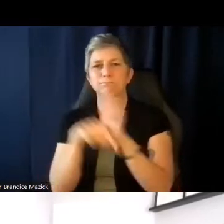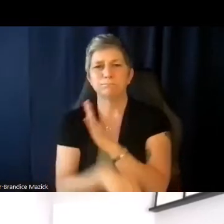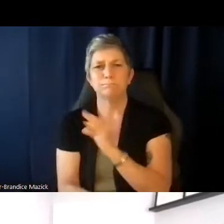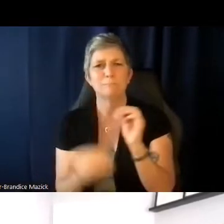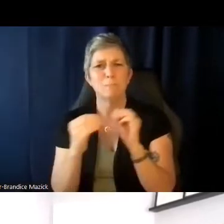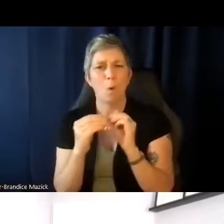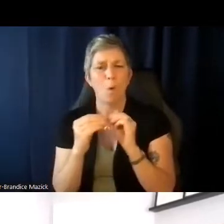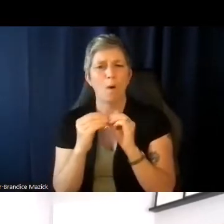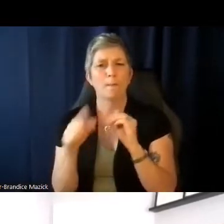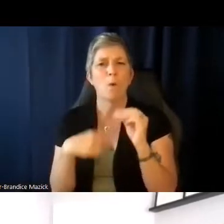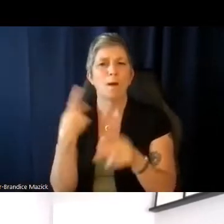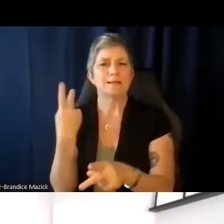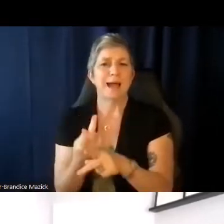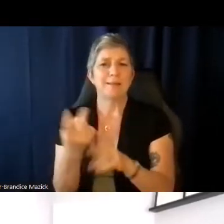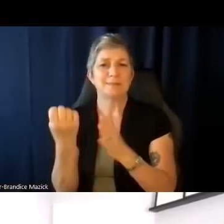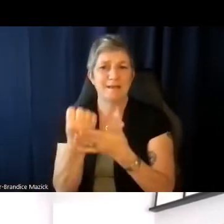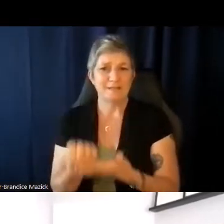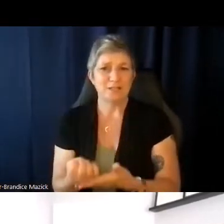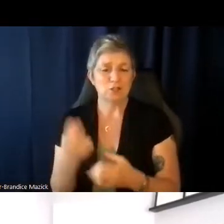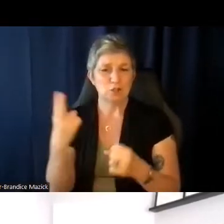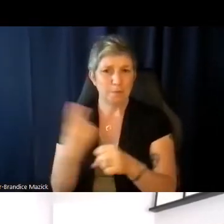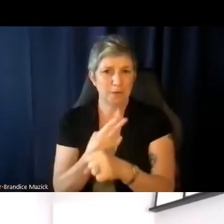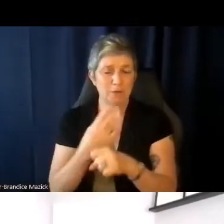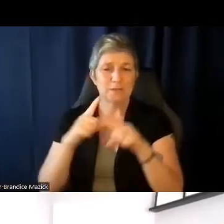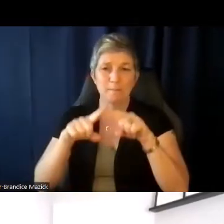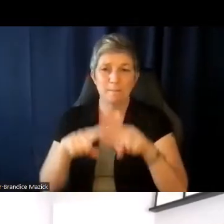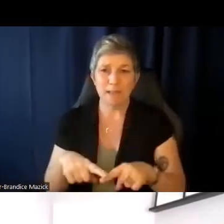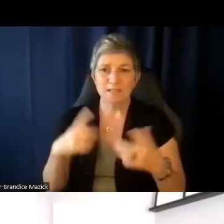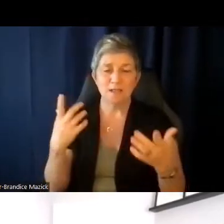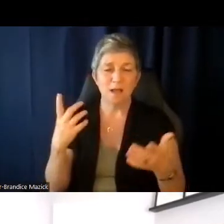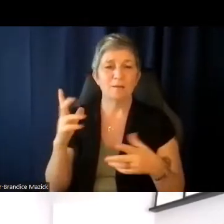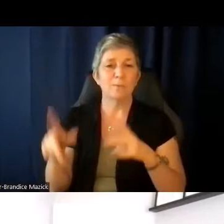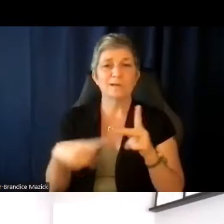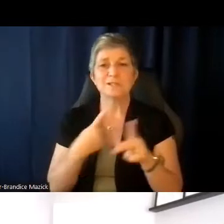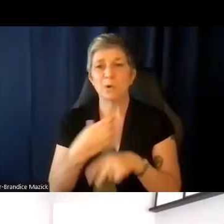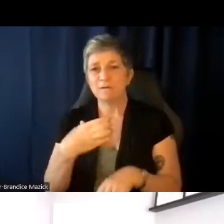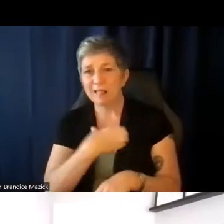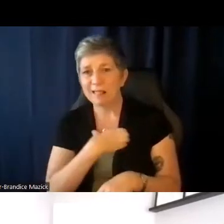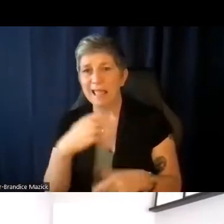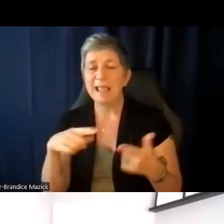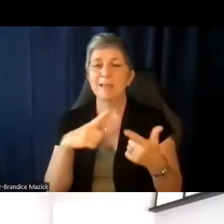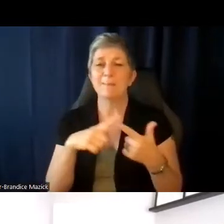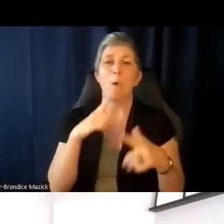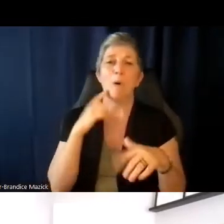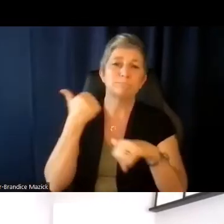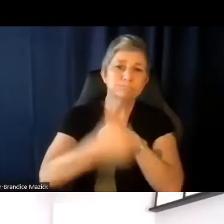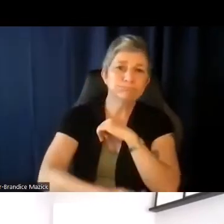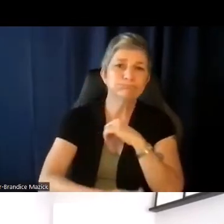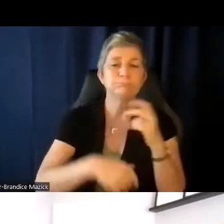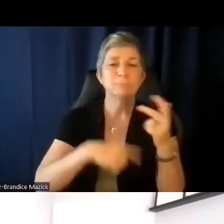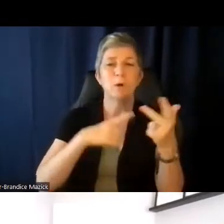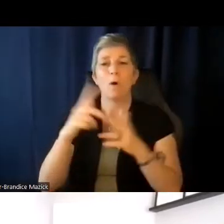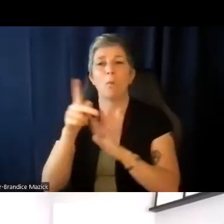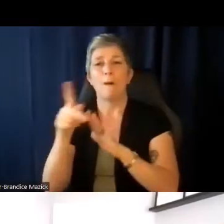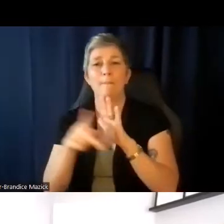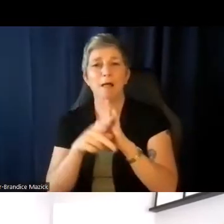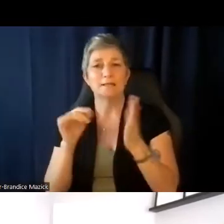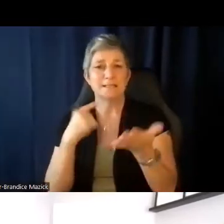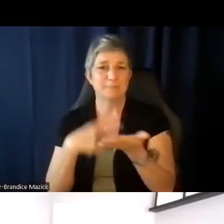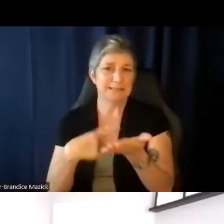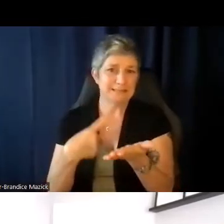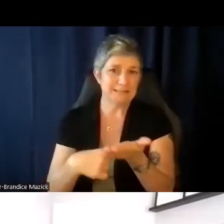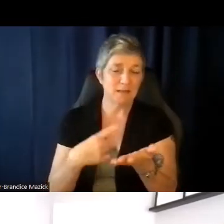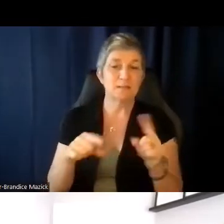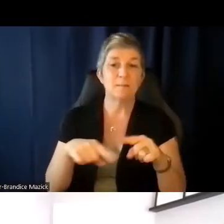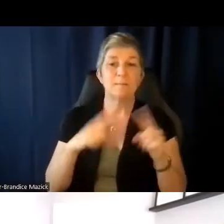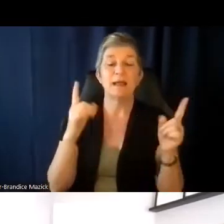about what types of evidence should be used based on what sort of claim or allegation or what policy is at issue. But if